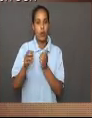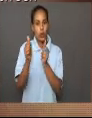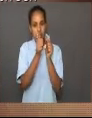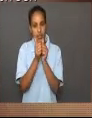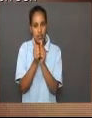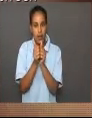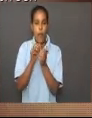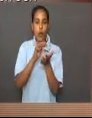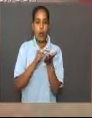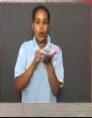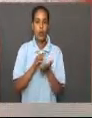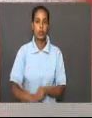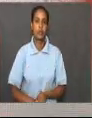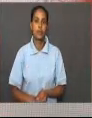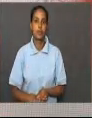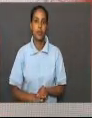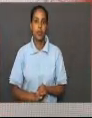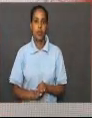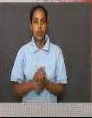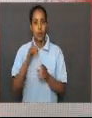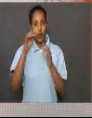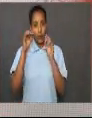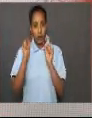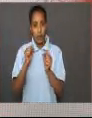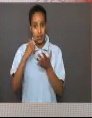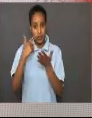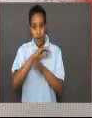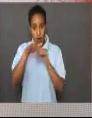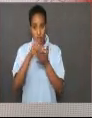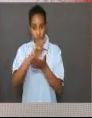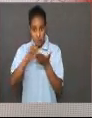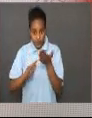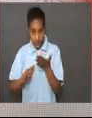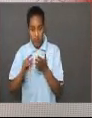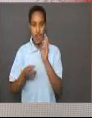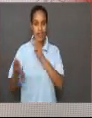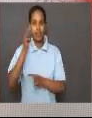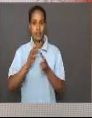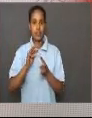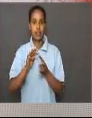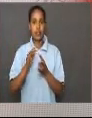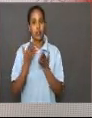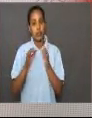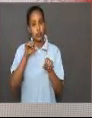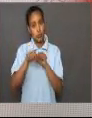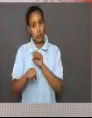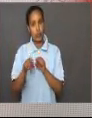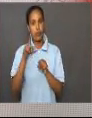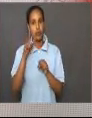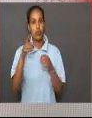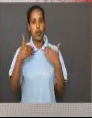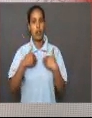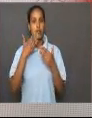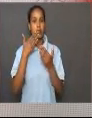within molecules. Were you able to list all of those factors? If so, you have